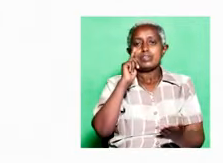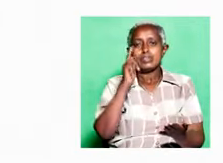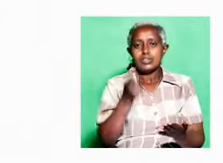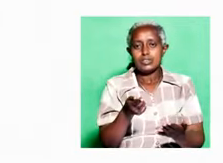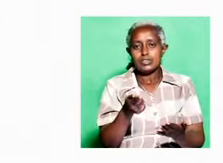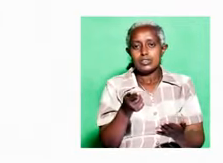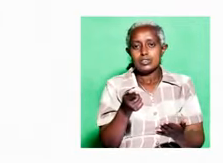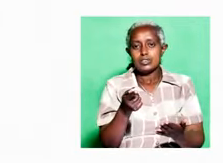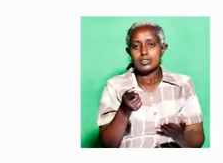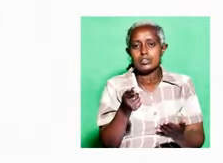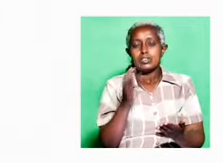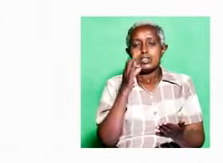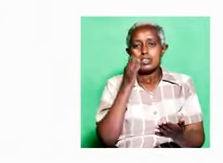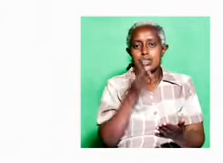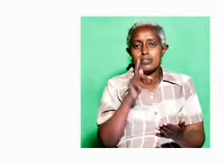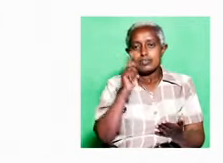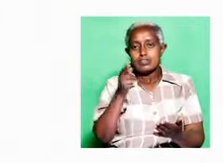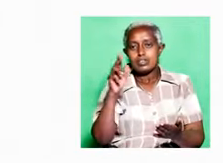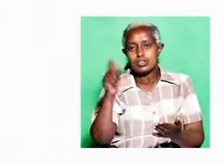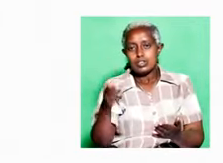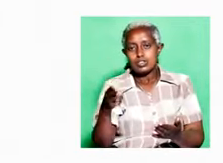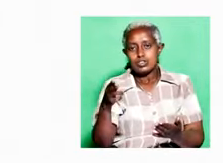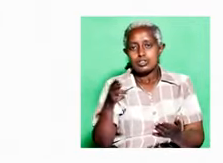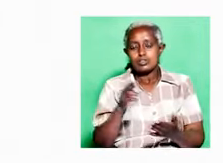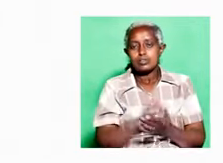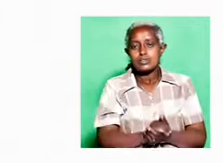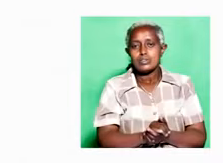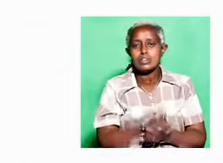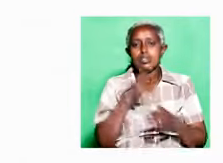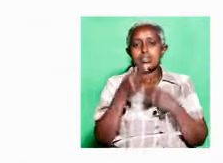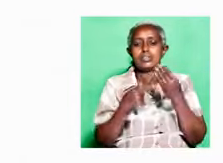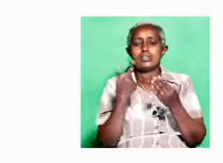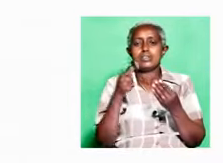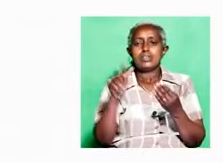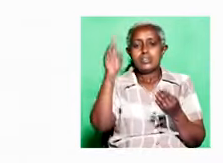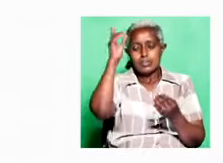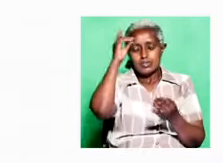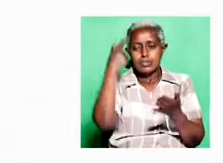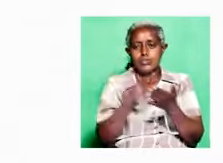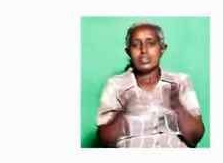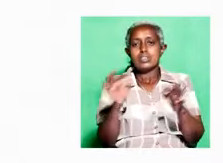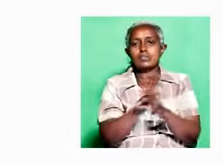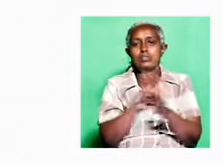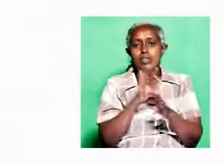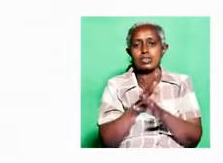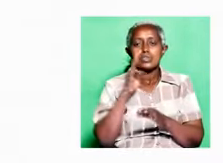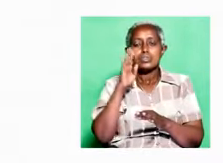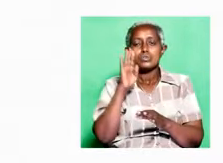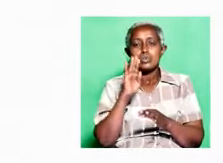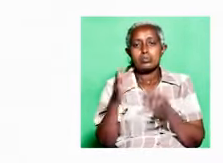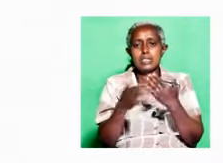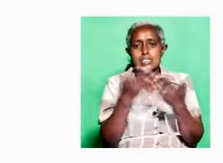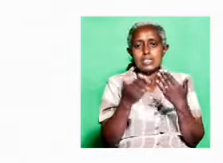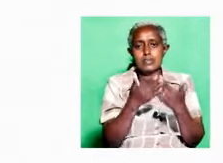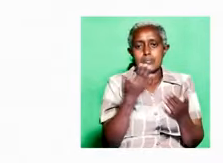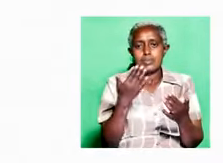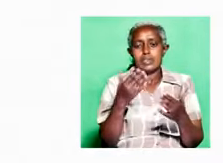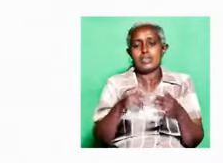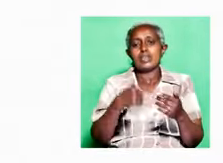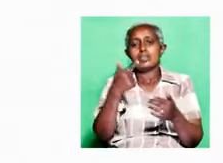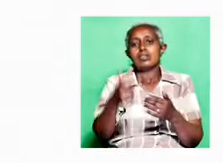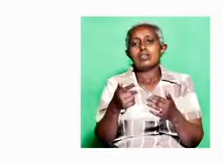g, f, g, h, the derivative of this function will be simply, we can